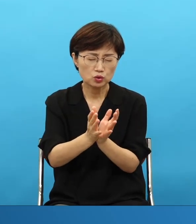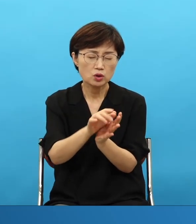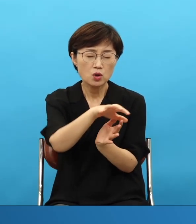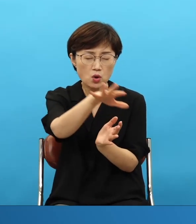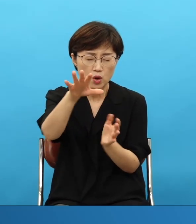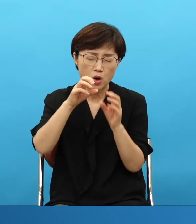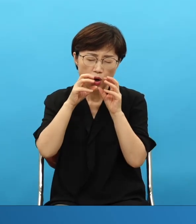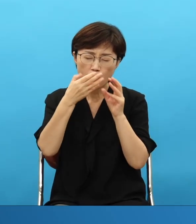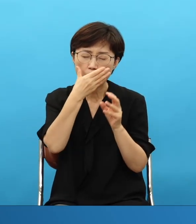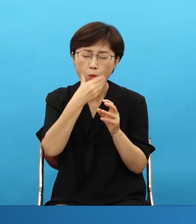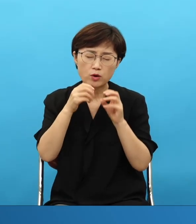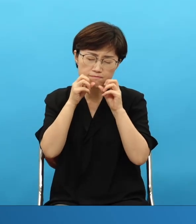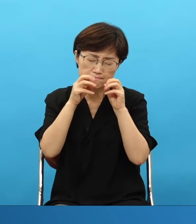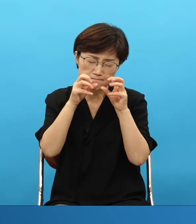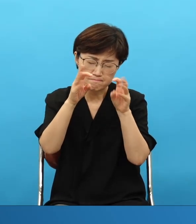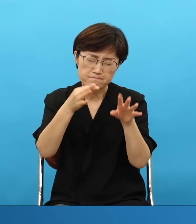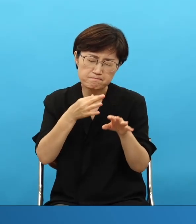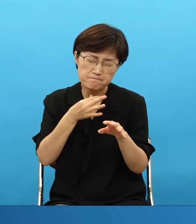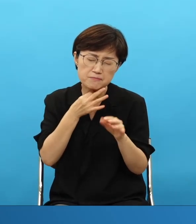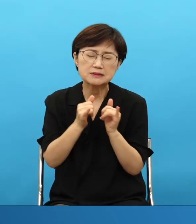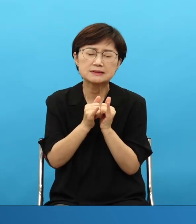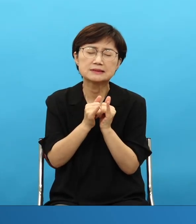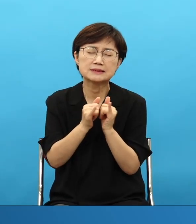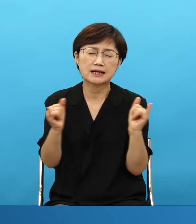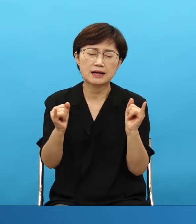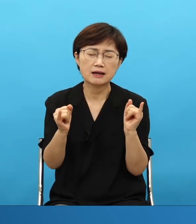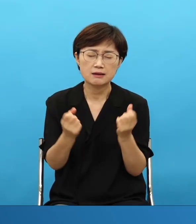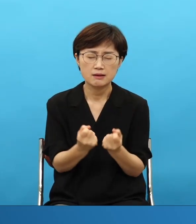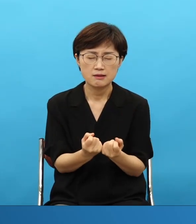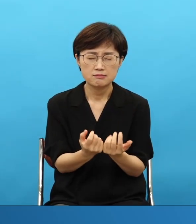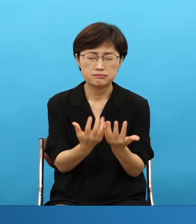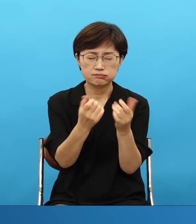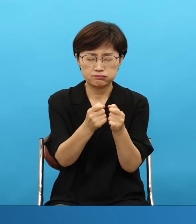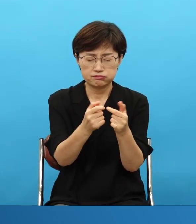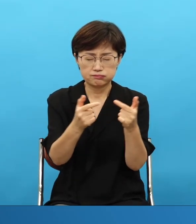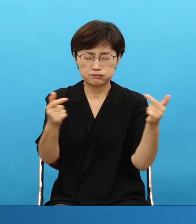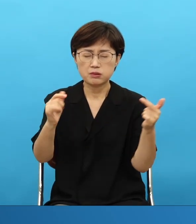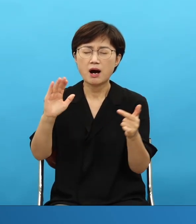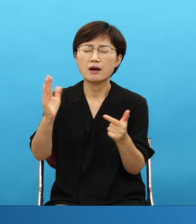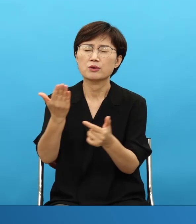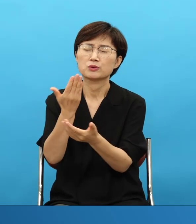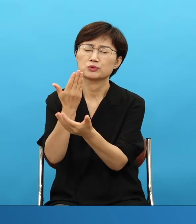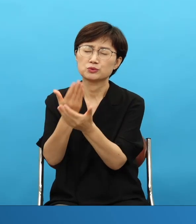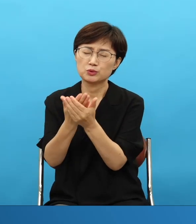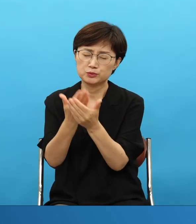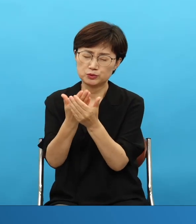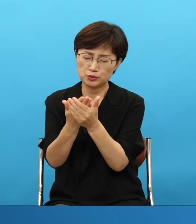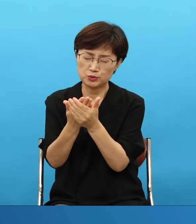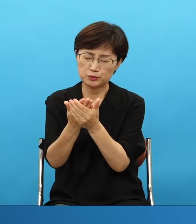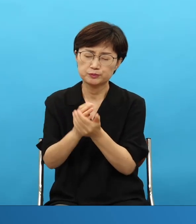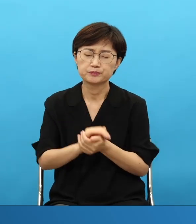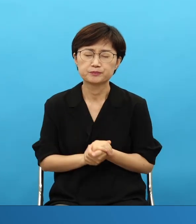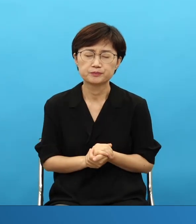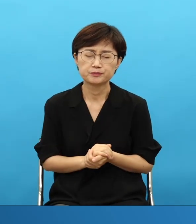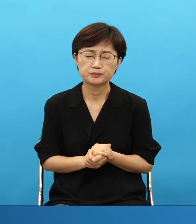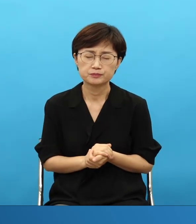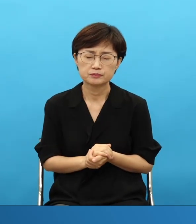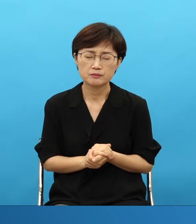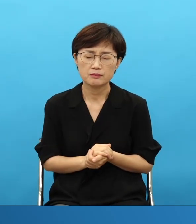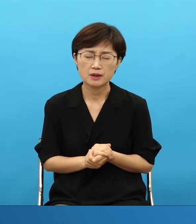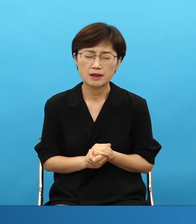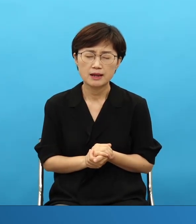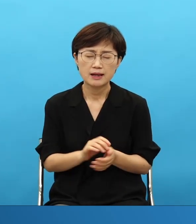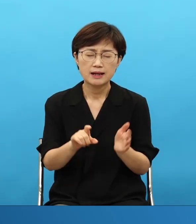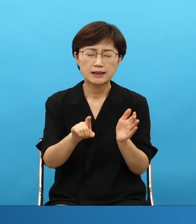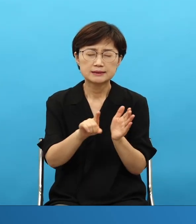main figures of the three courtyards, 3D weekend age, and the 237 nation, 5,000 tribes will arise.